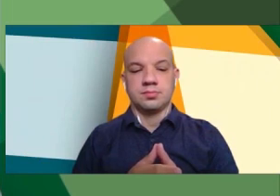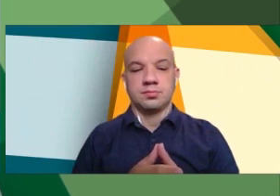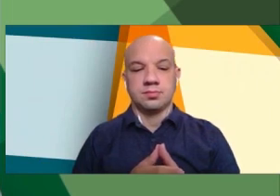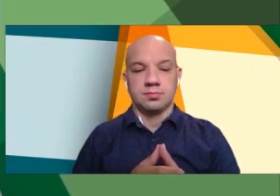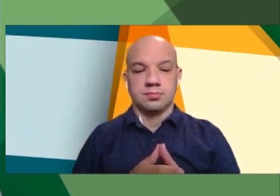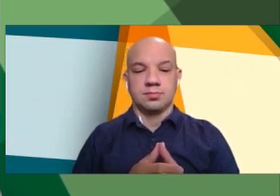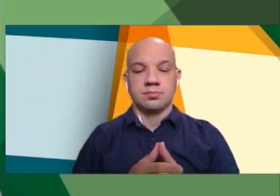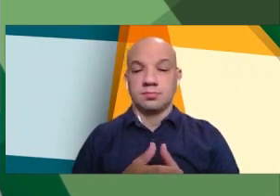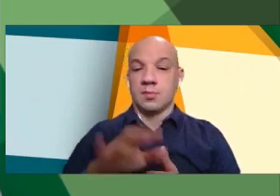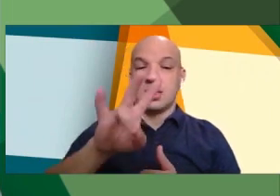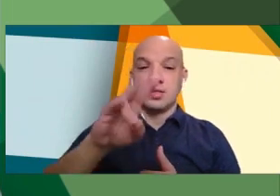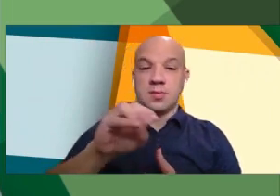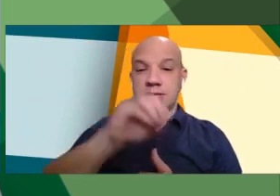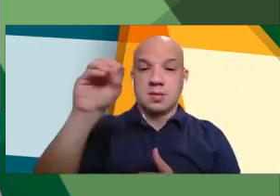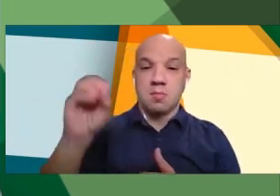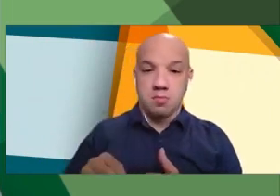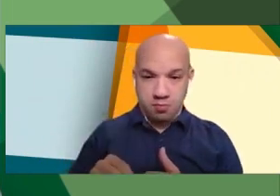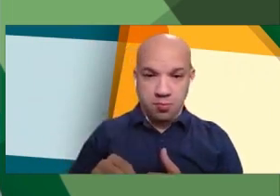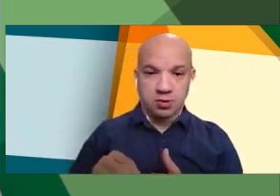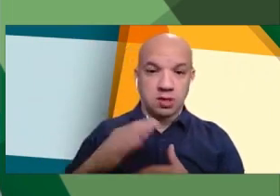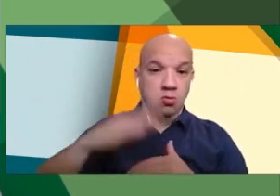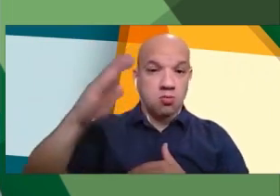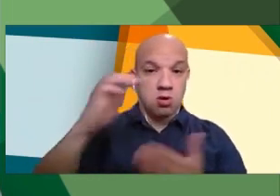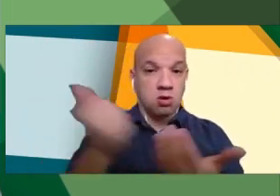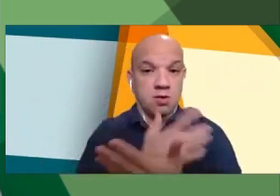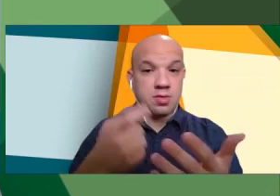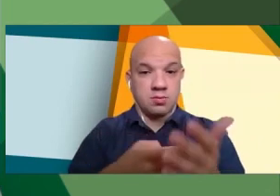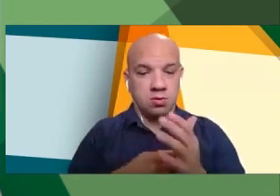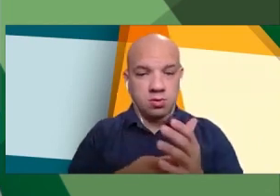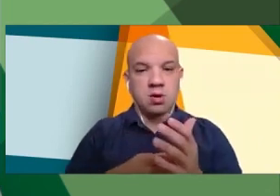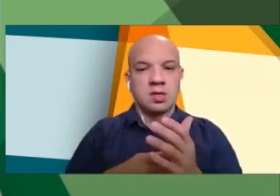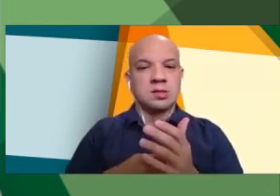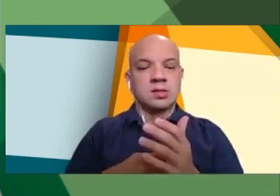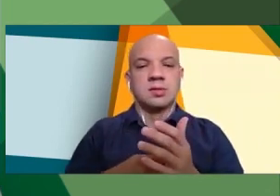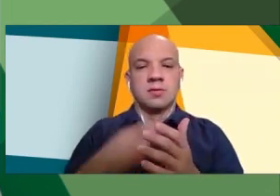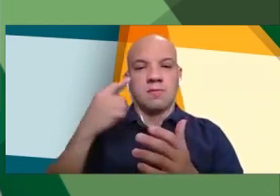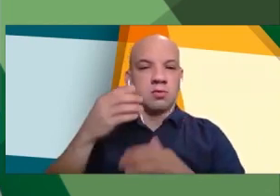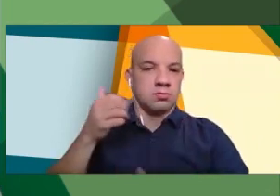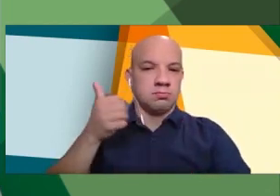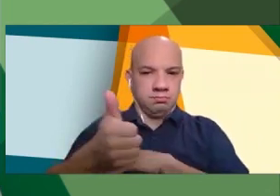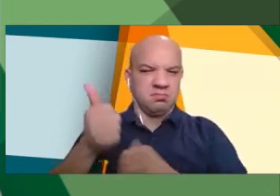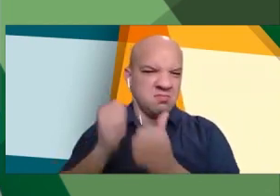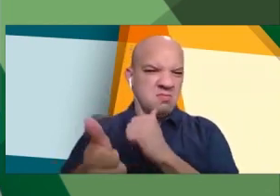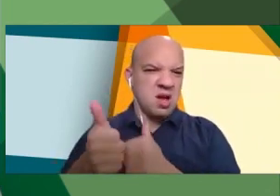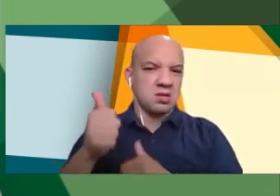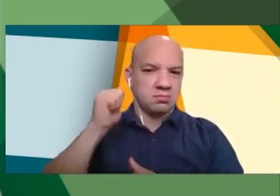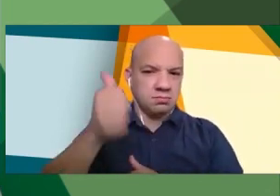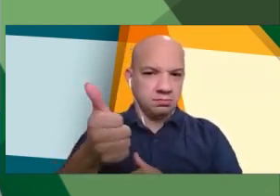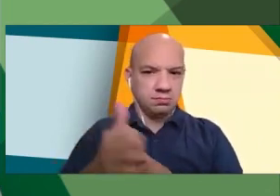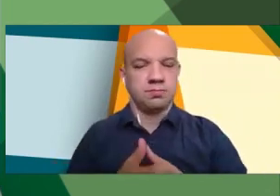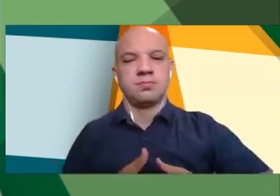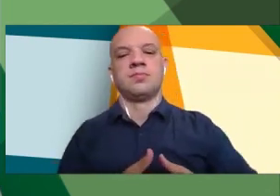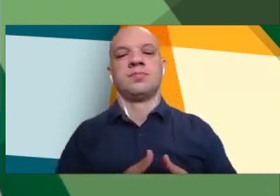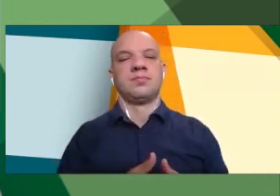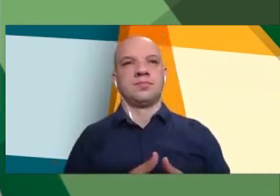a rating of pass. It's important to mention that all documents authorized by a